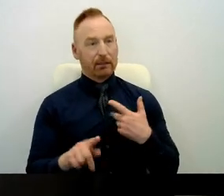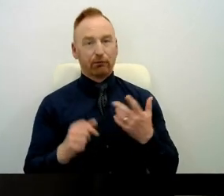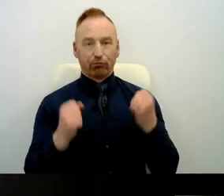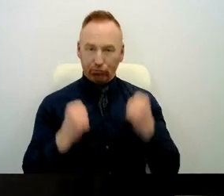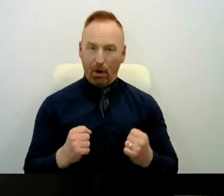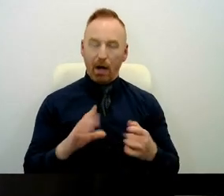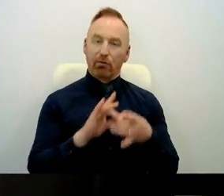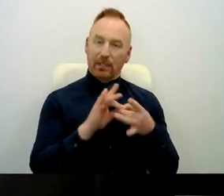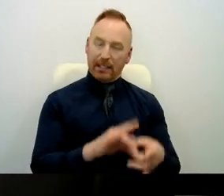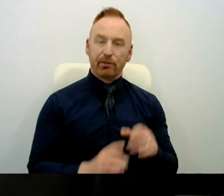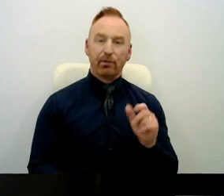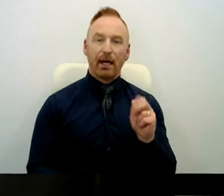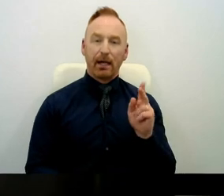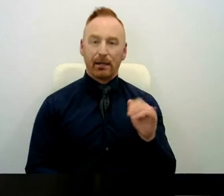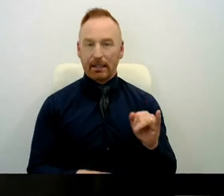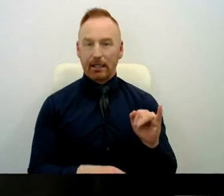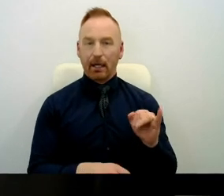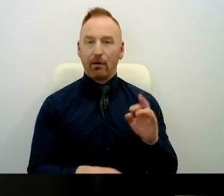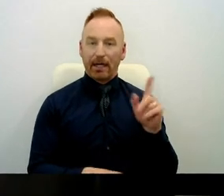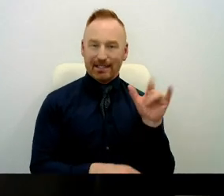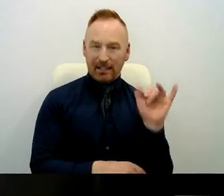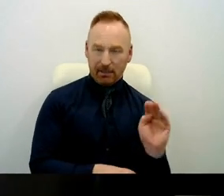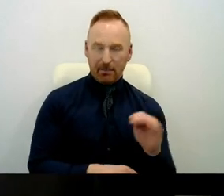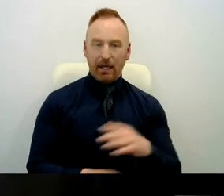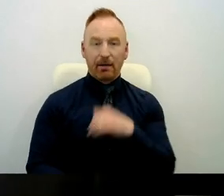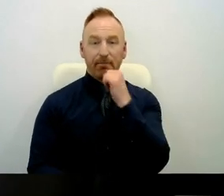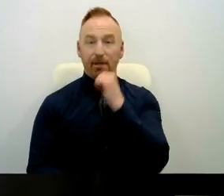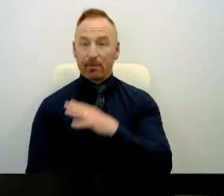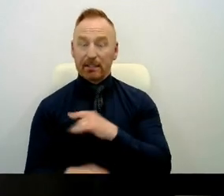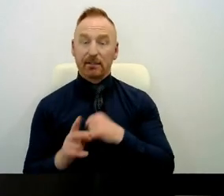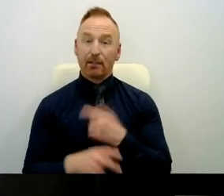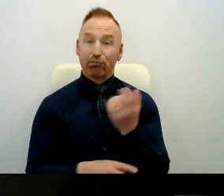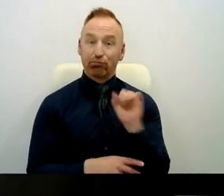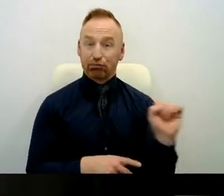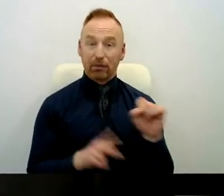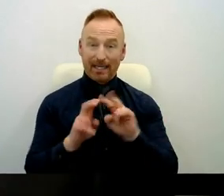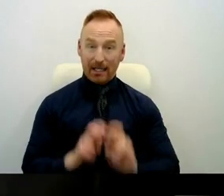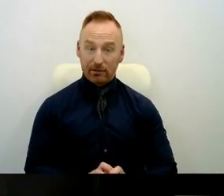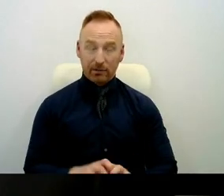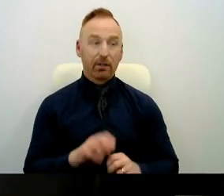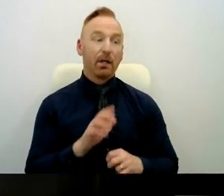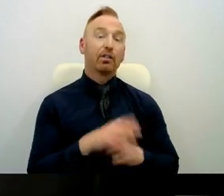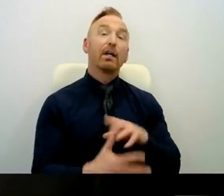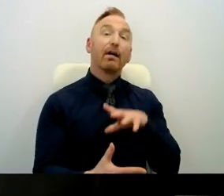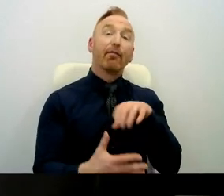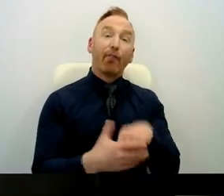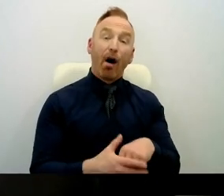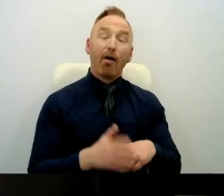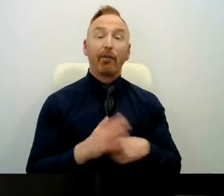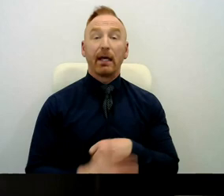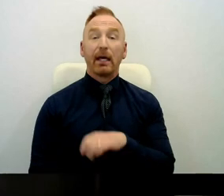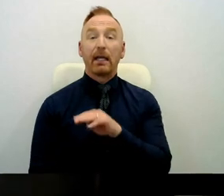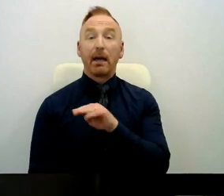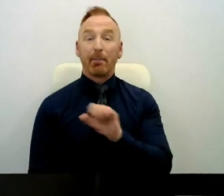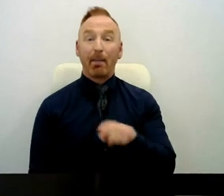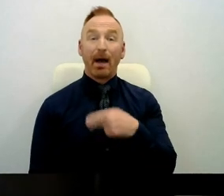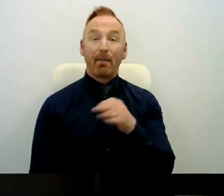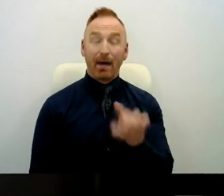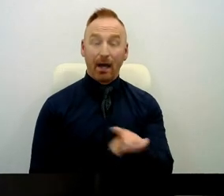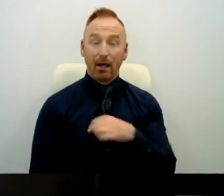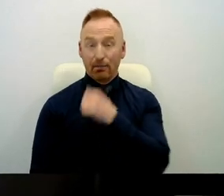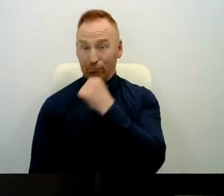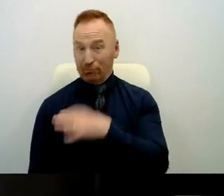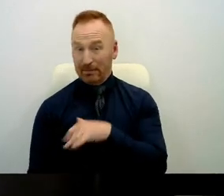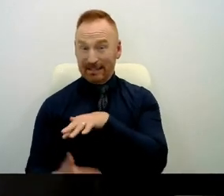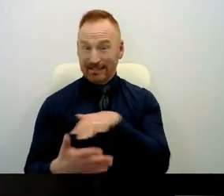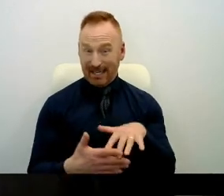analysis. In addition to her undergraduate and professional studies, she's done graduate work in women's studies and Black studies at Ohio